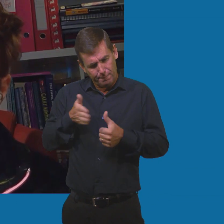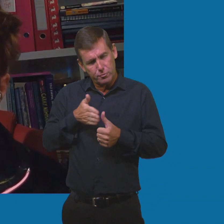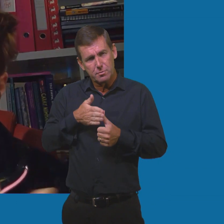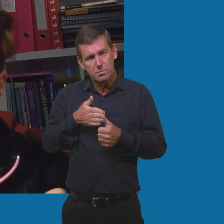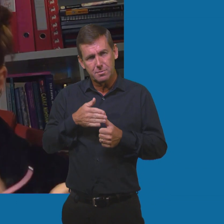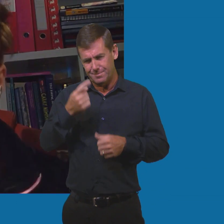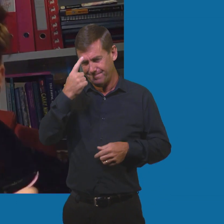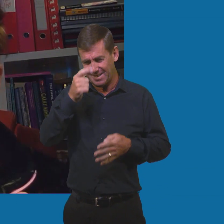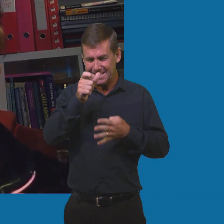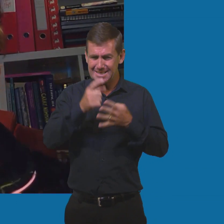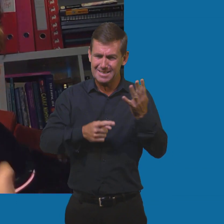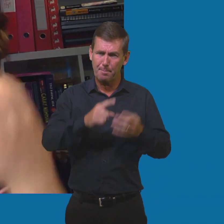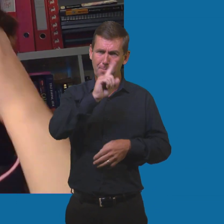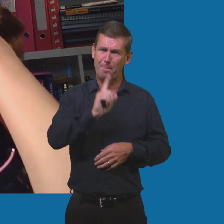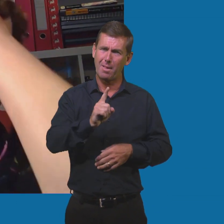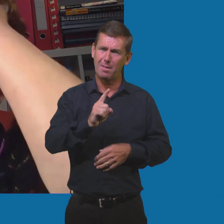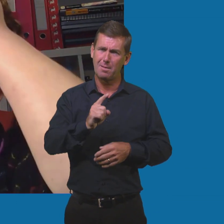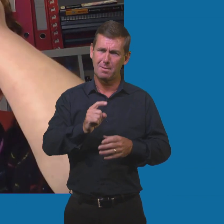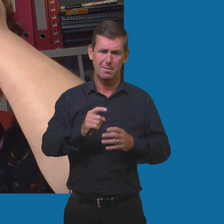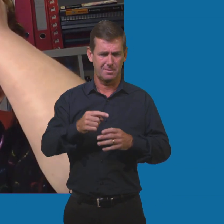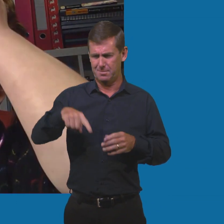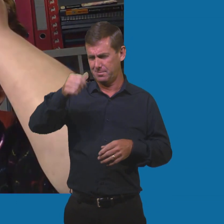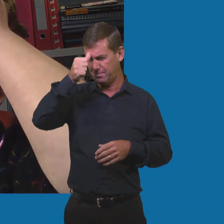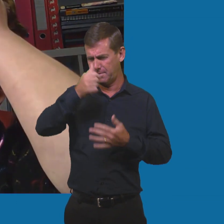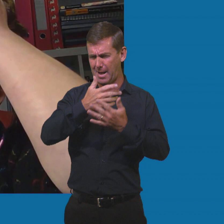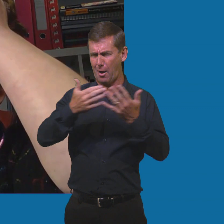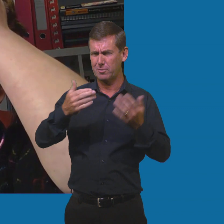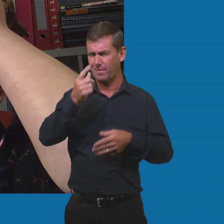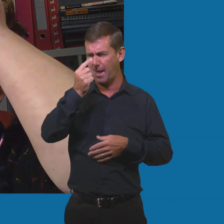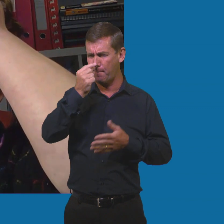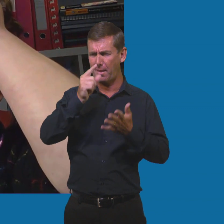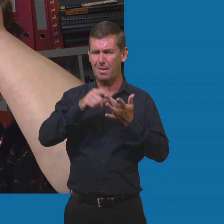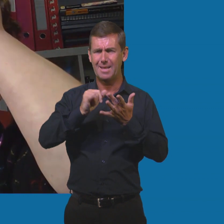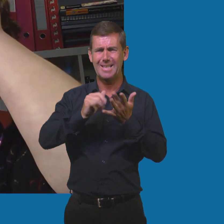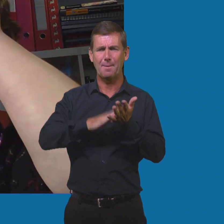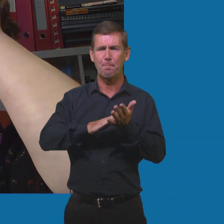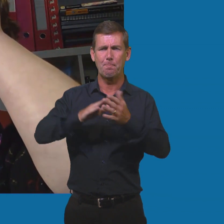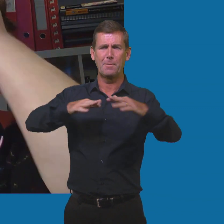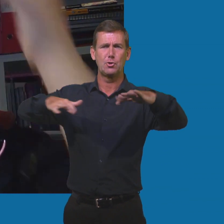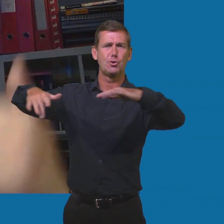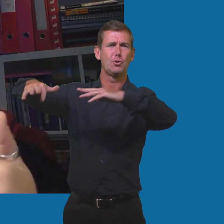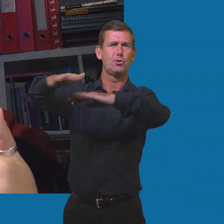disabled people, there is a lot of internalized ableism out there. And we're kind of constantly